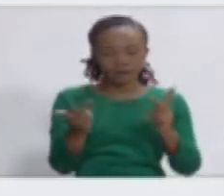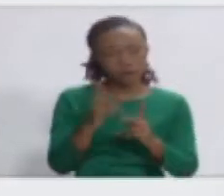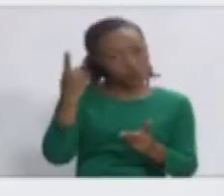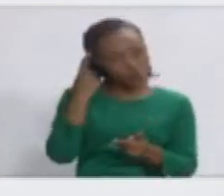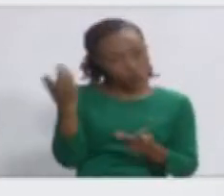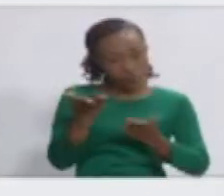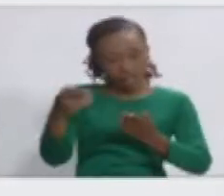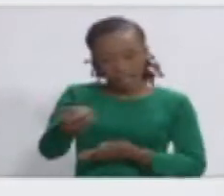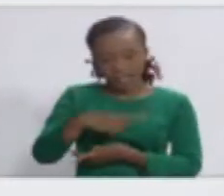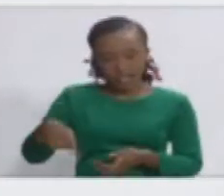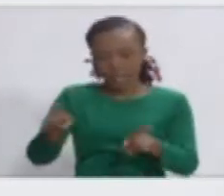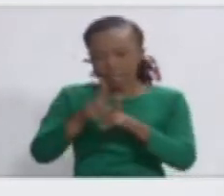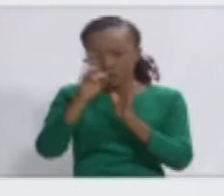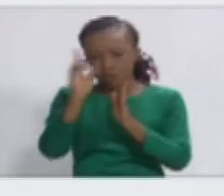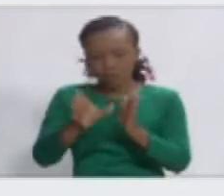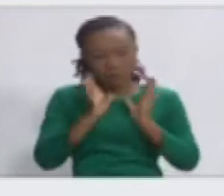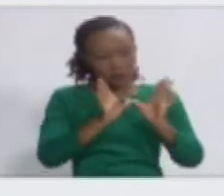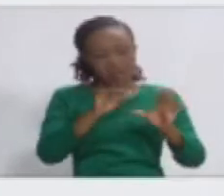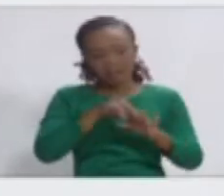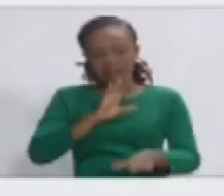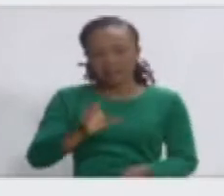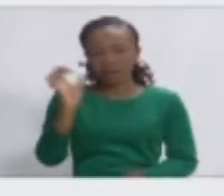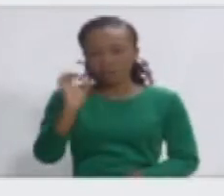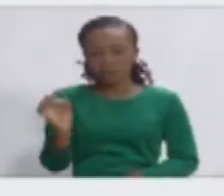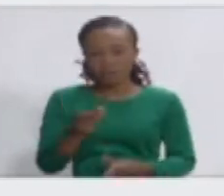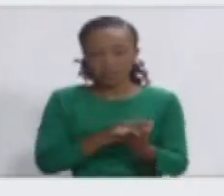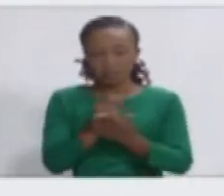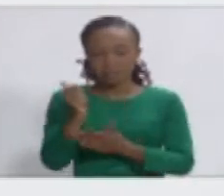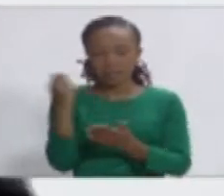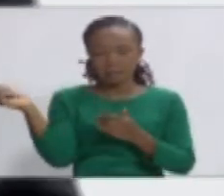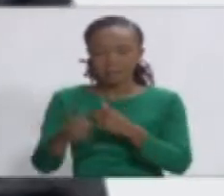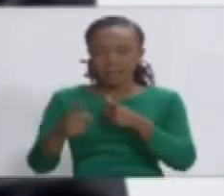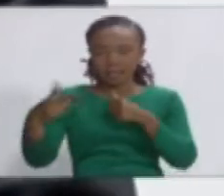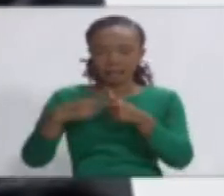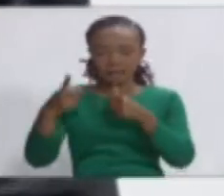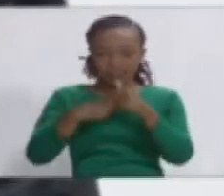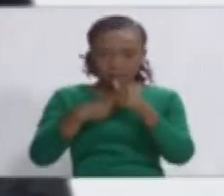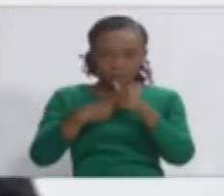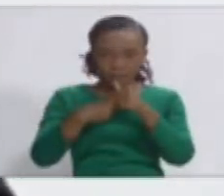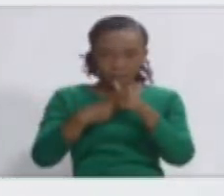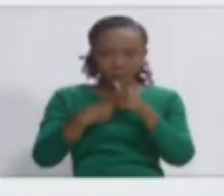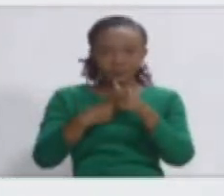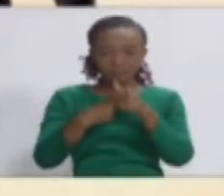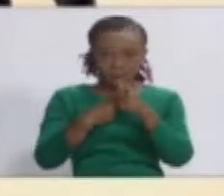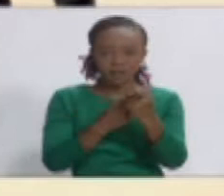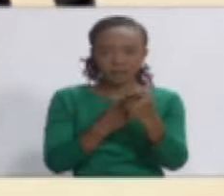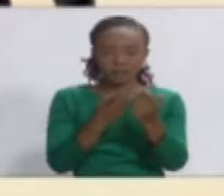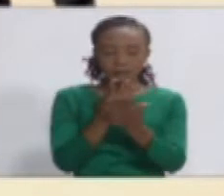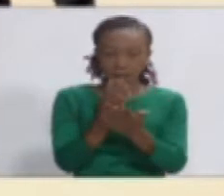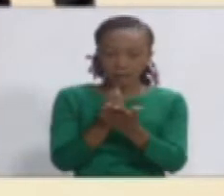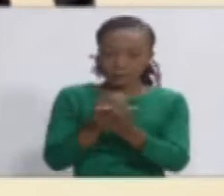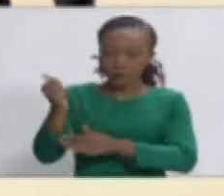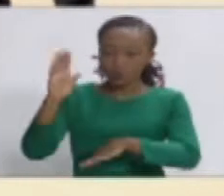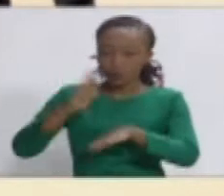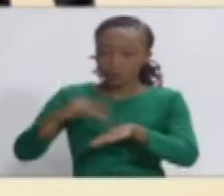as doctors would be isolated within the county. We have not been paid our July salary. Our June salary was paid on July 20th. Mkuu wa